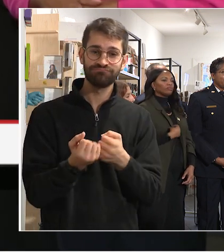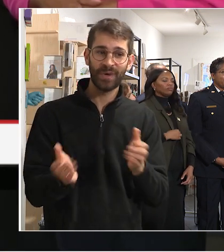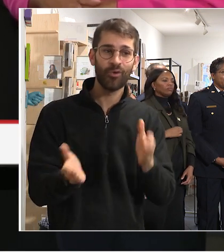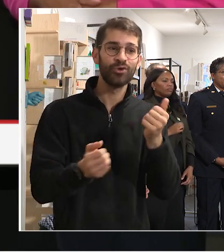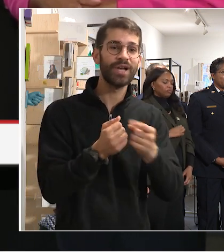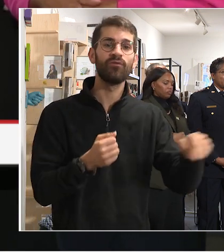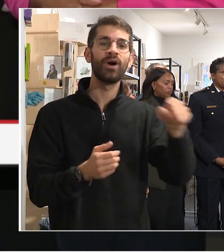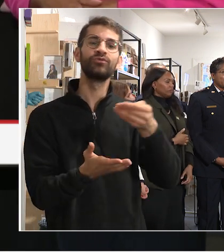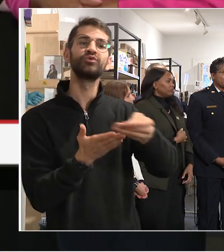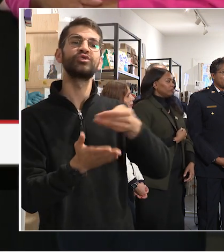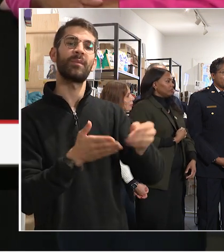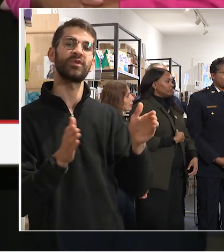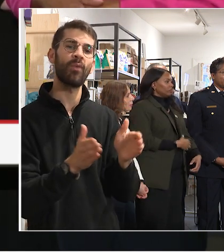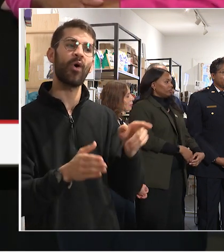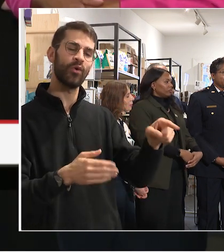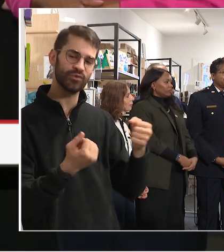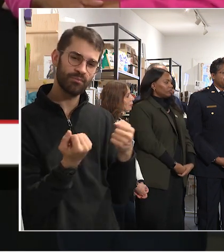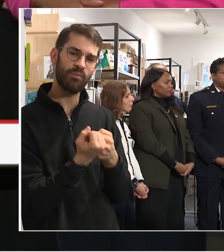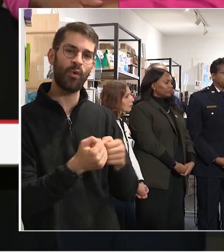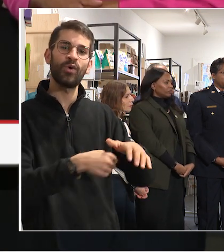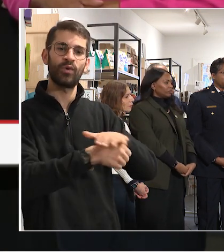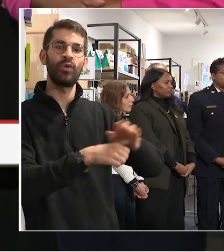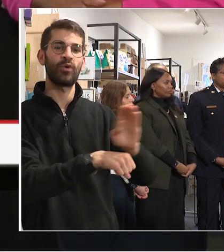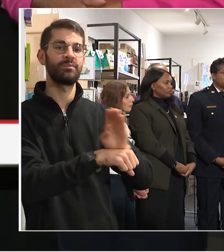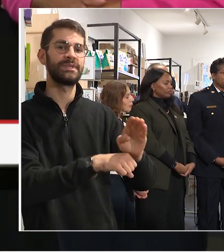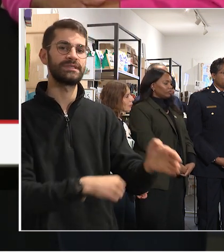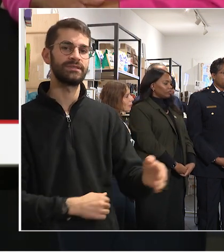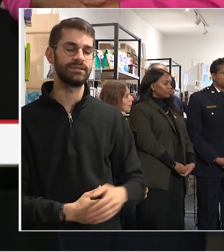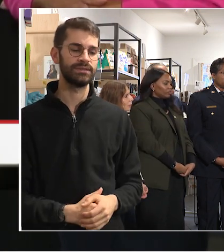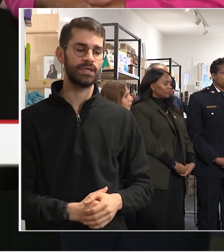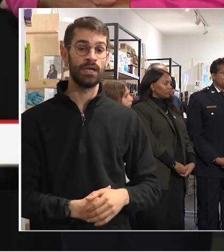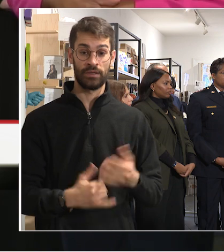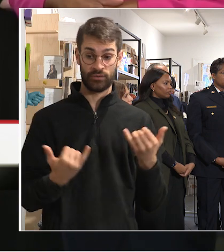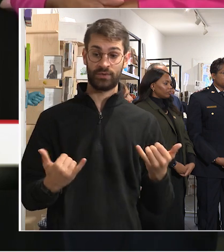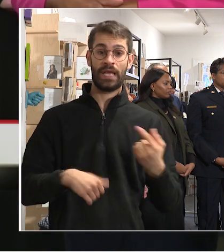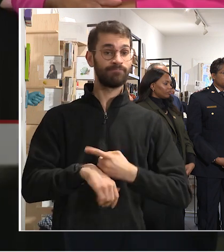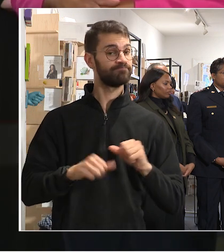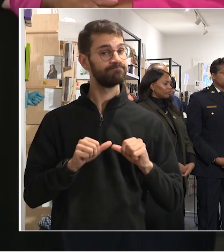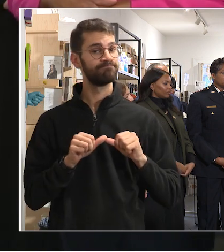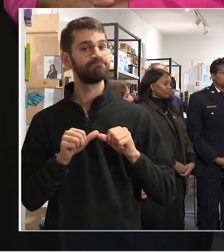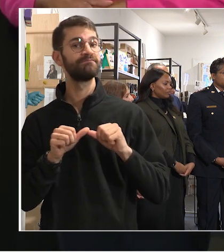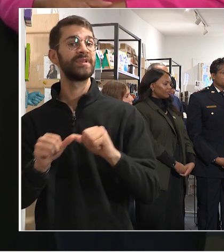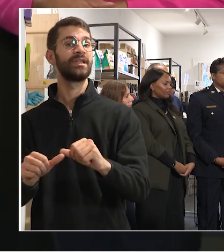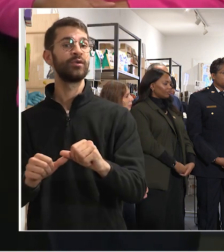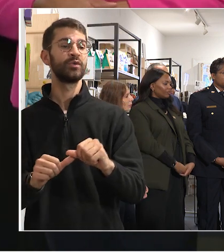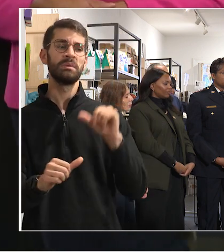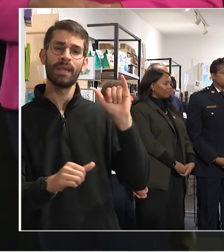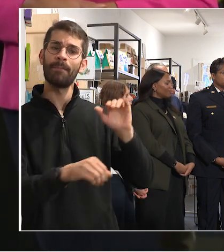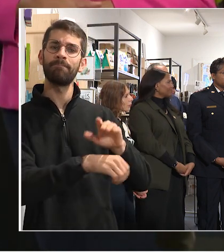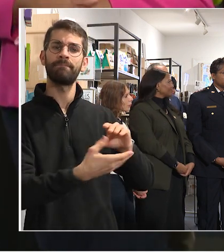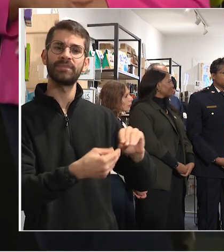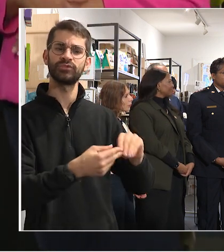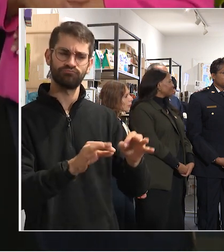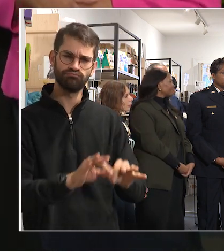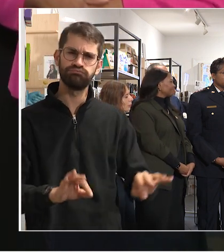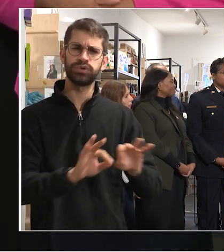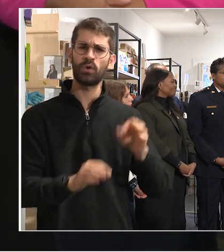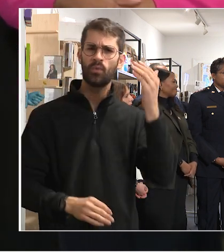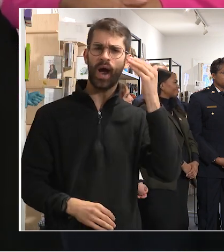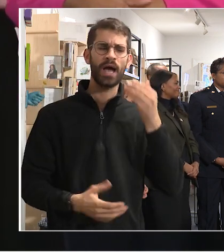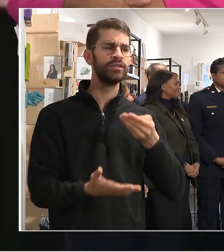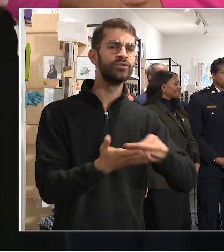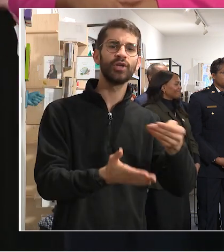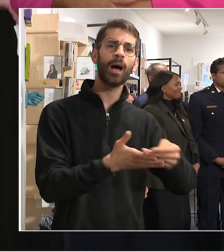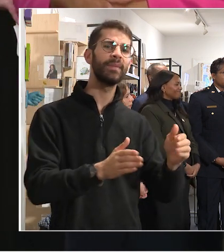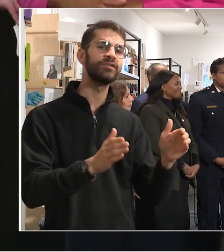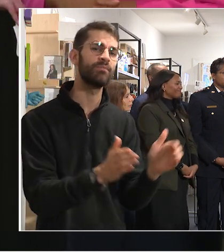our local businesses. And today we continue to support this message because shopping small is not only